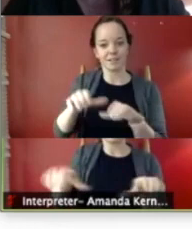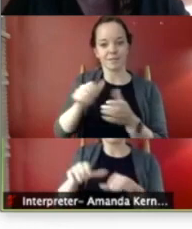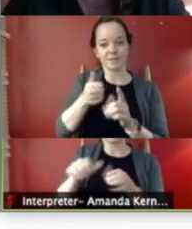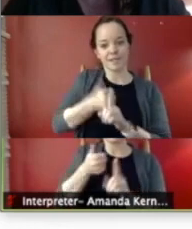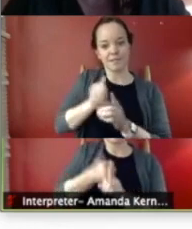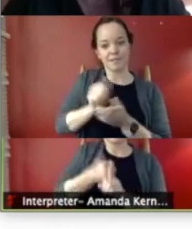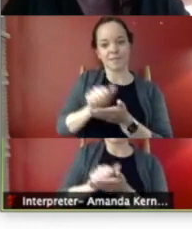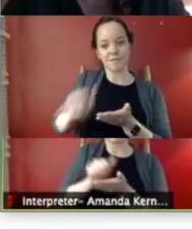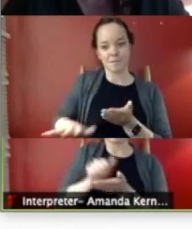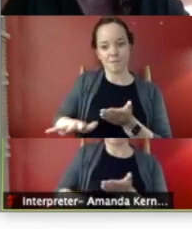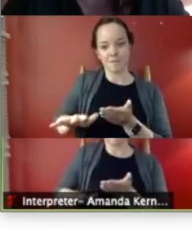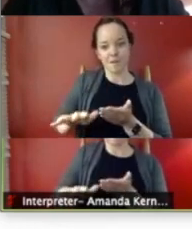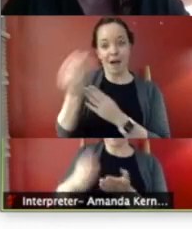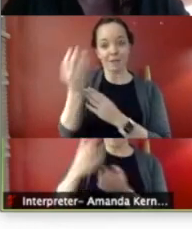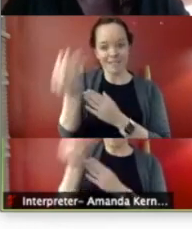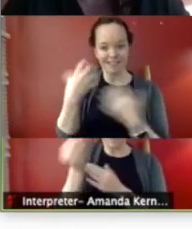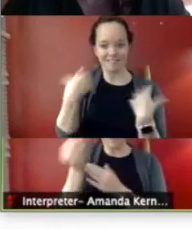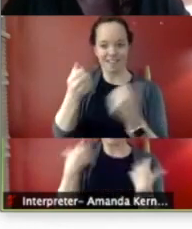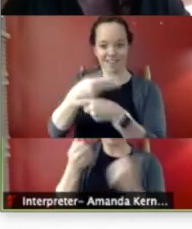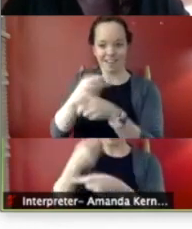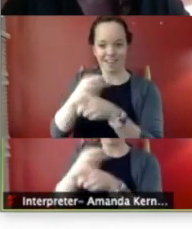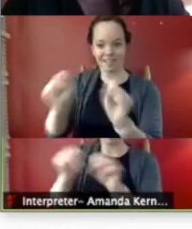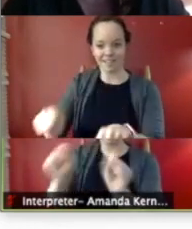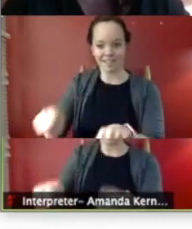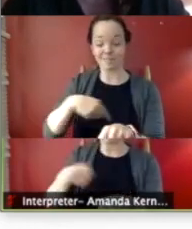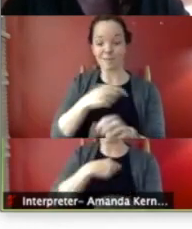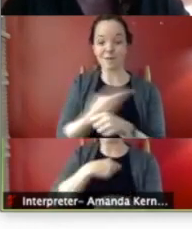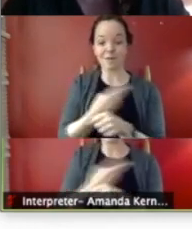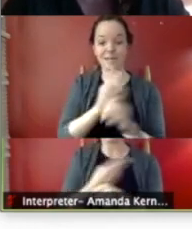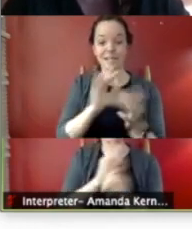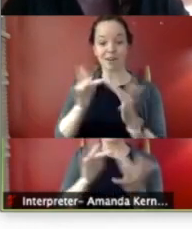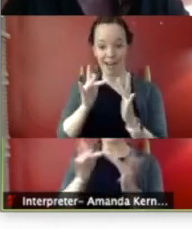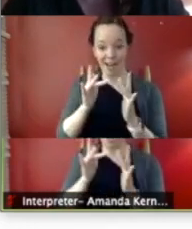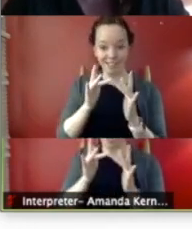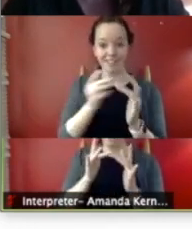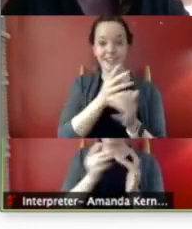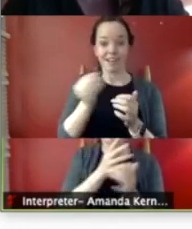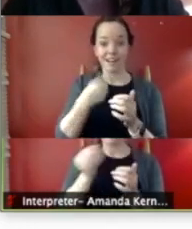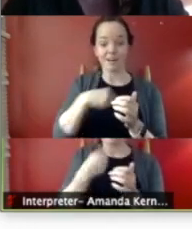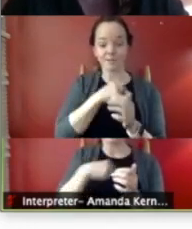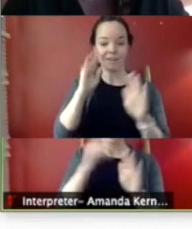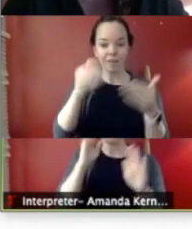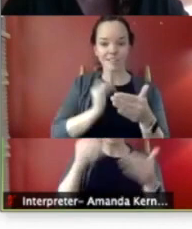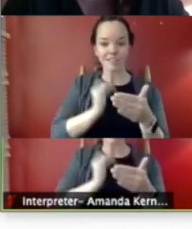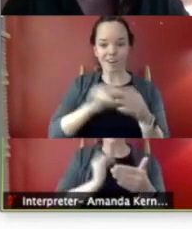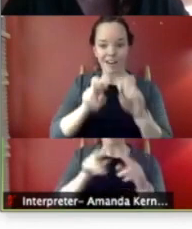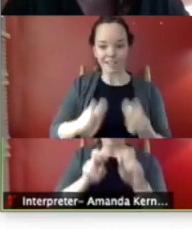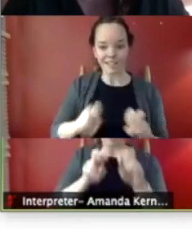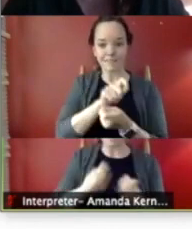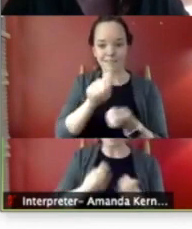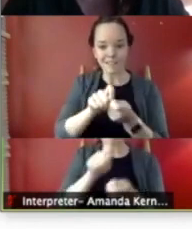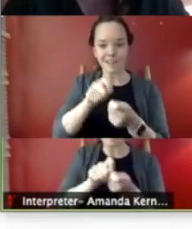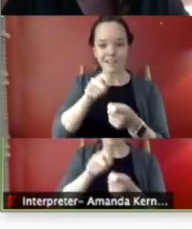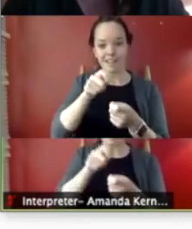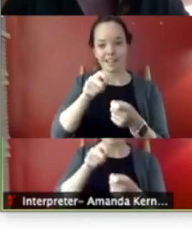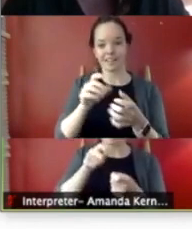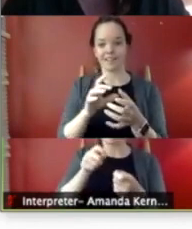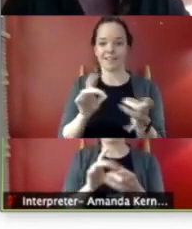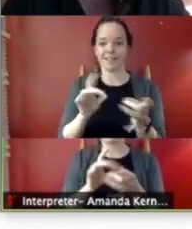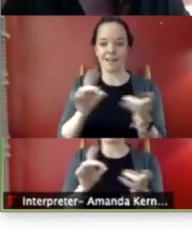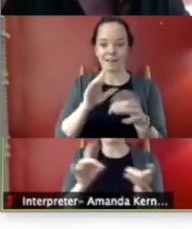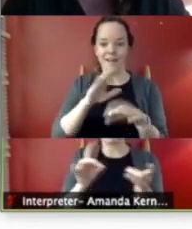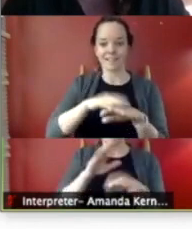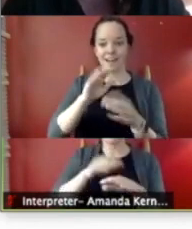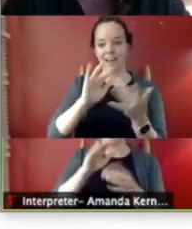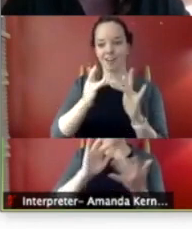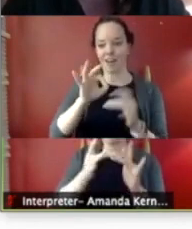internet, initially casting a wide net and then focusing our analysis on specifically what people had said in internet forums. With this